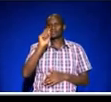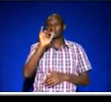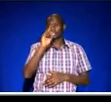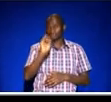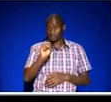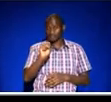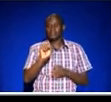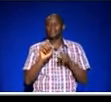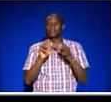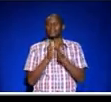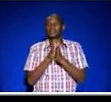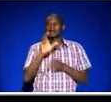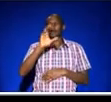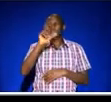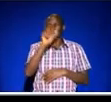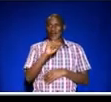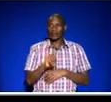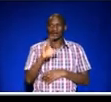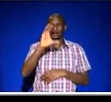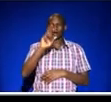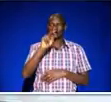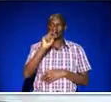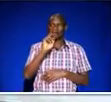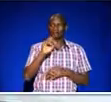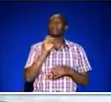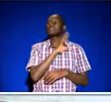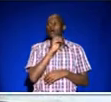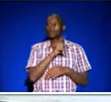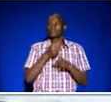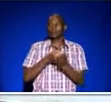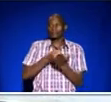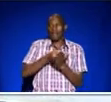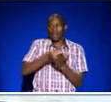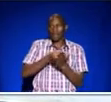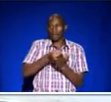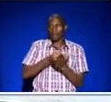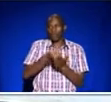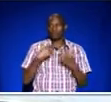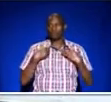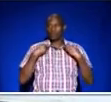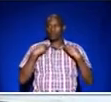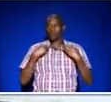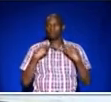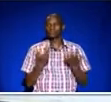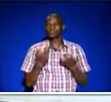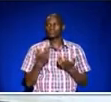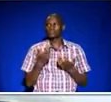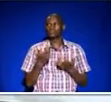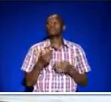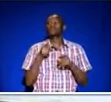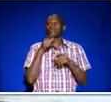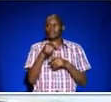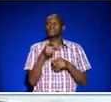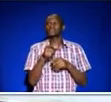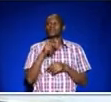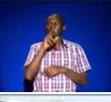Many other things like crackling sounds heard when nylon cloth is removed from the body. This one is under